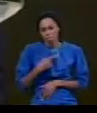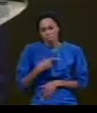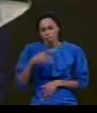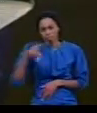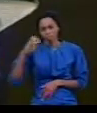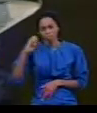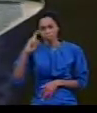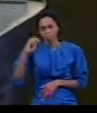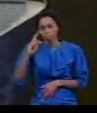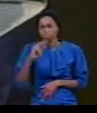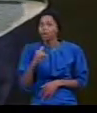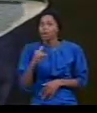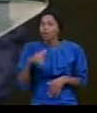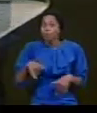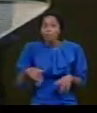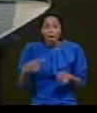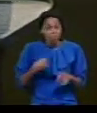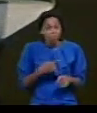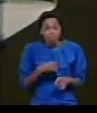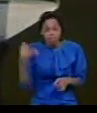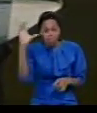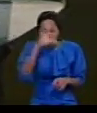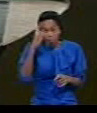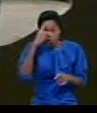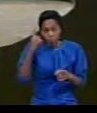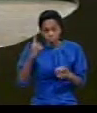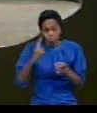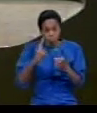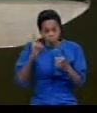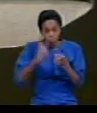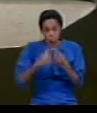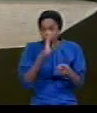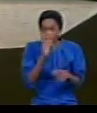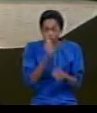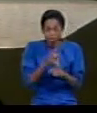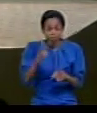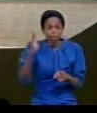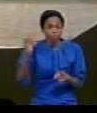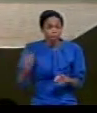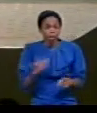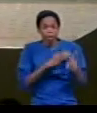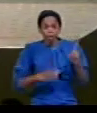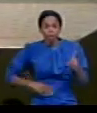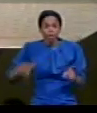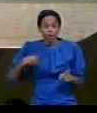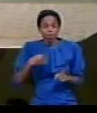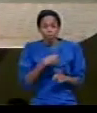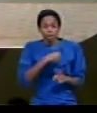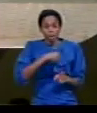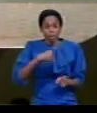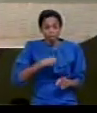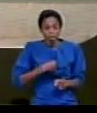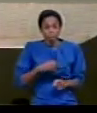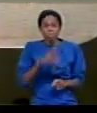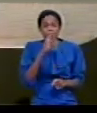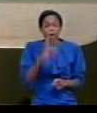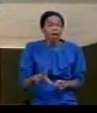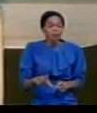to be justified by Christ, we ourselves also are found